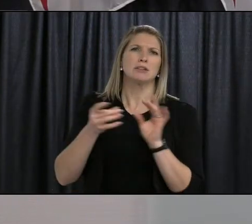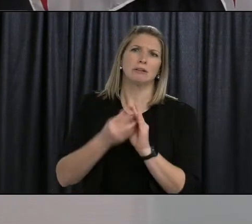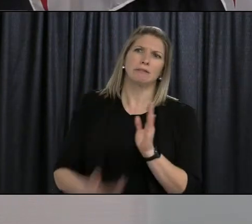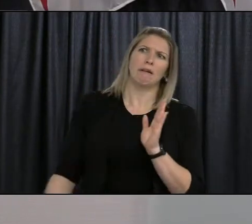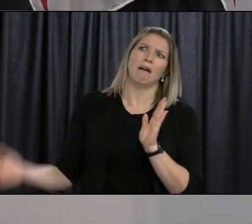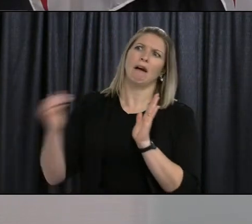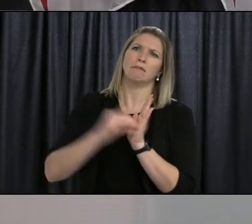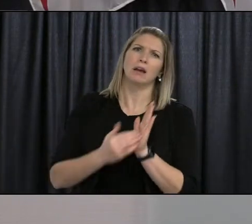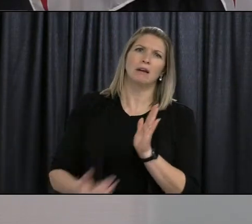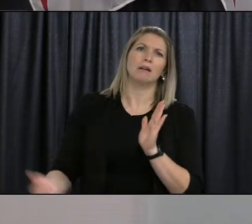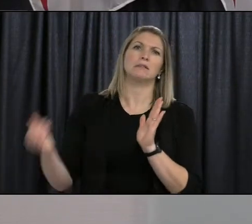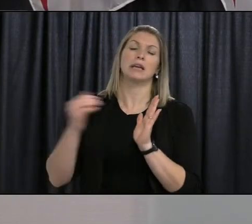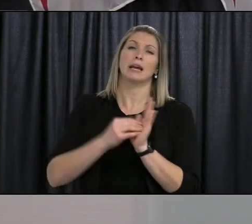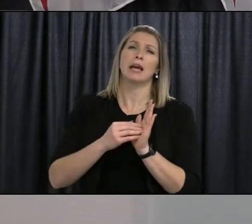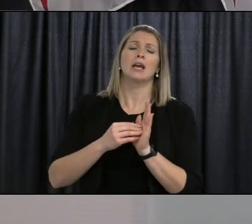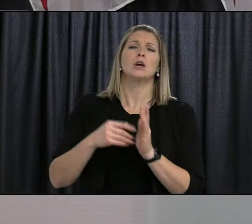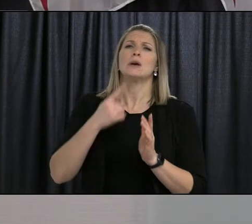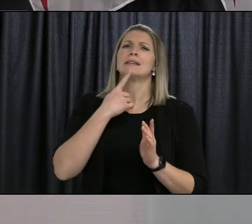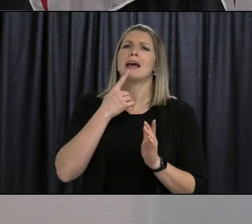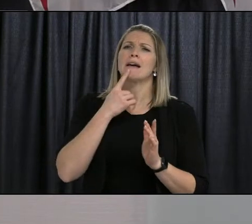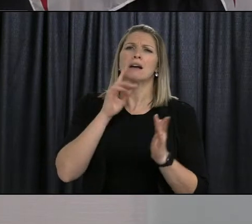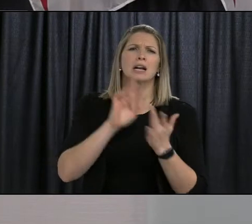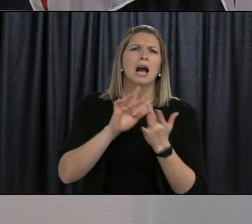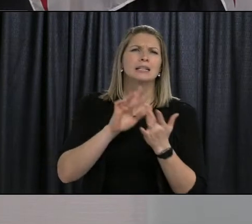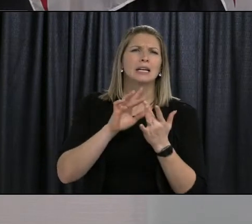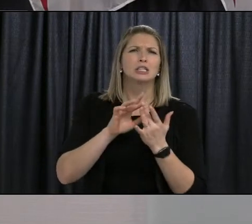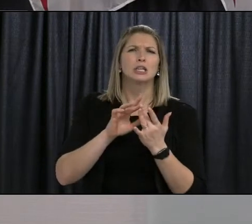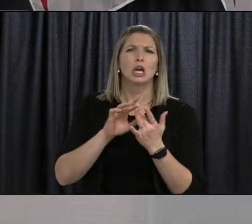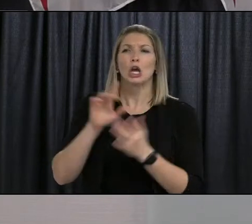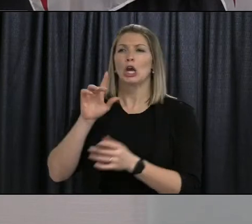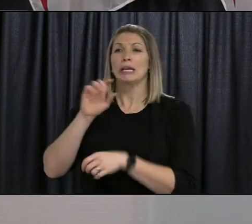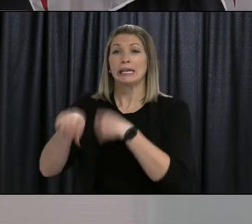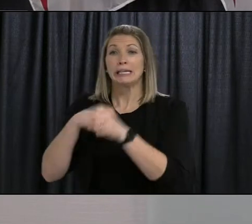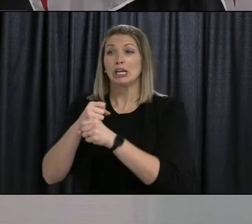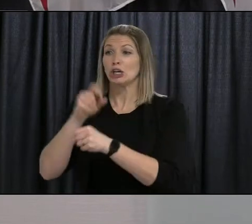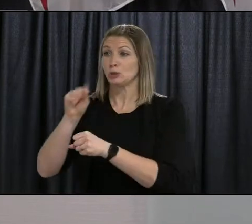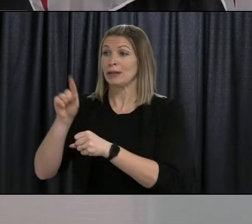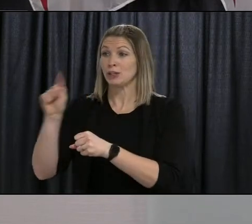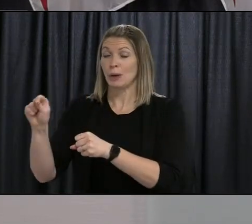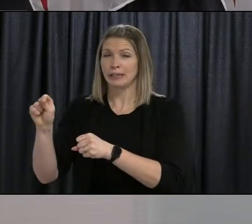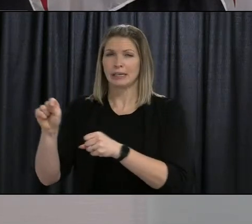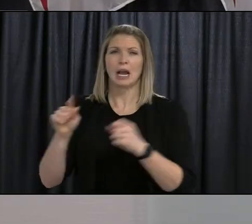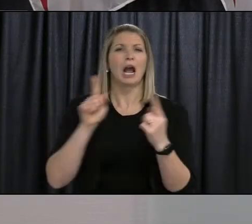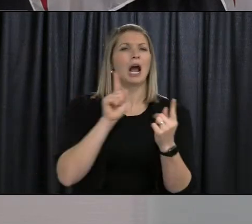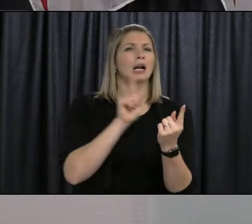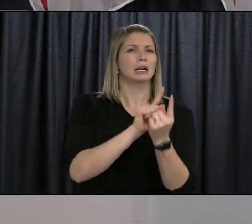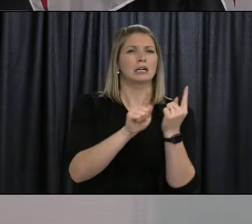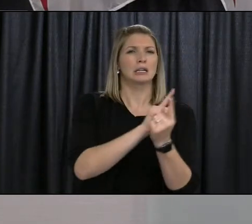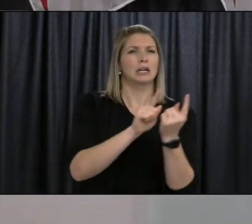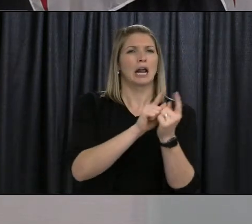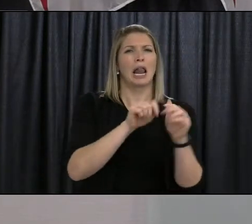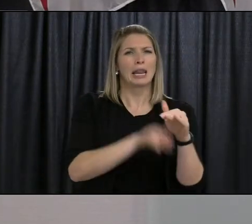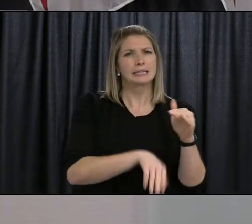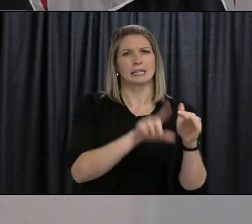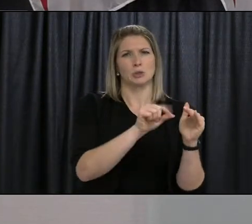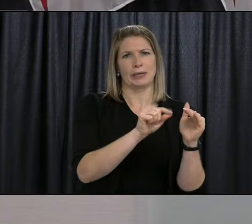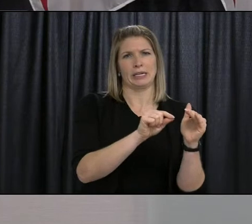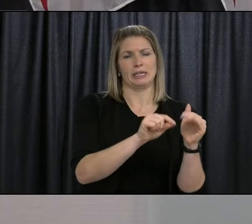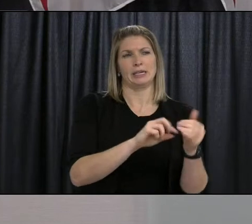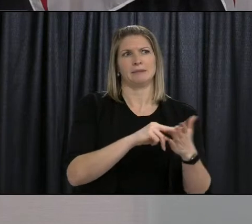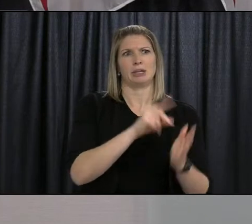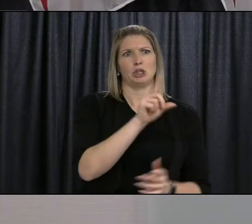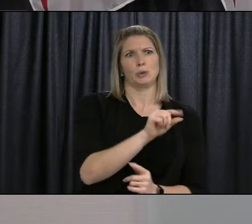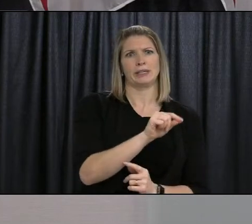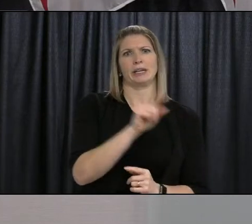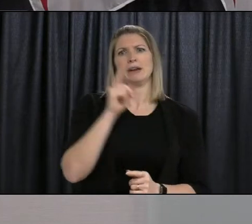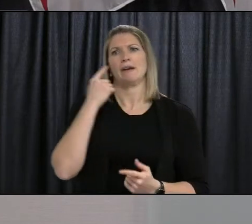about 20 for 2020, but we're still getting questions from people who say further clarification is needed, and we're hearing from people